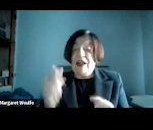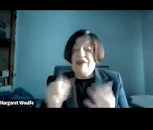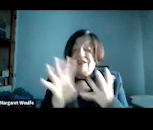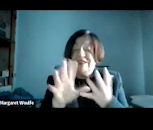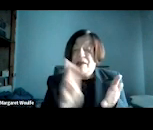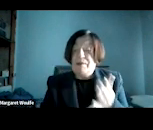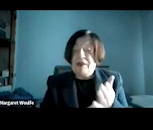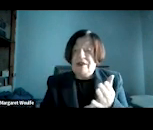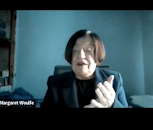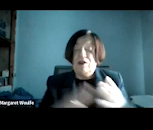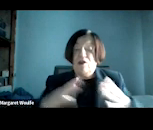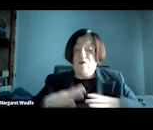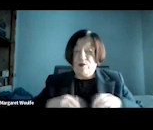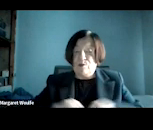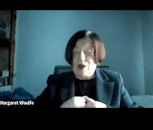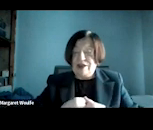10-minute comfort break.